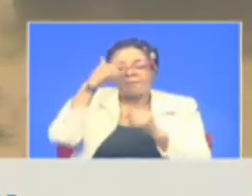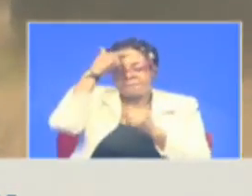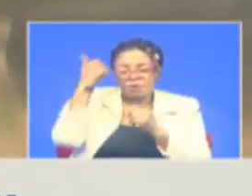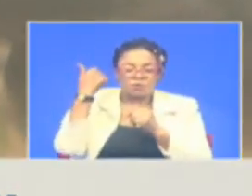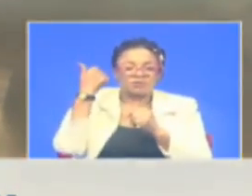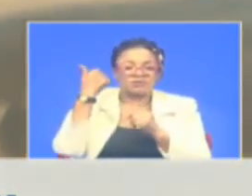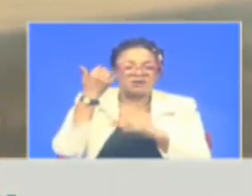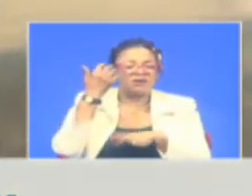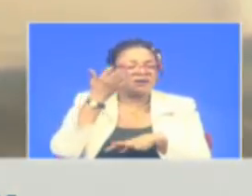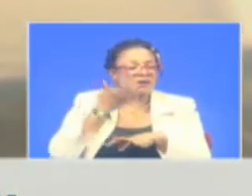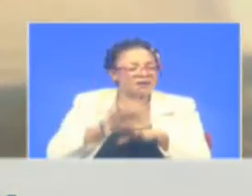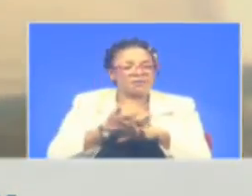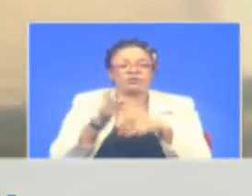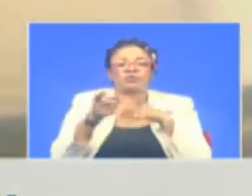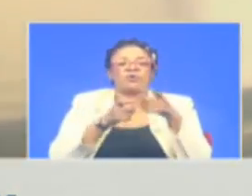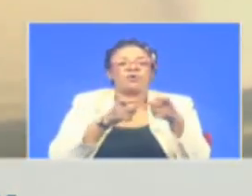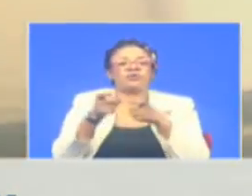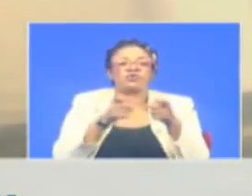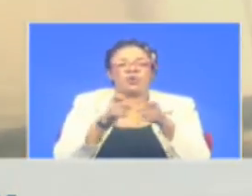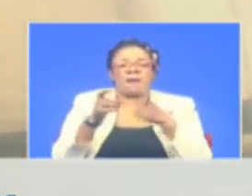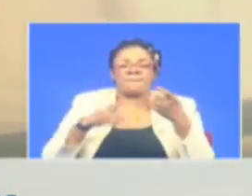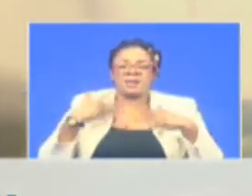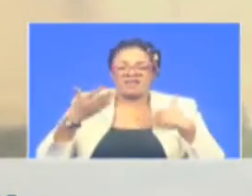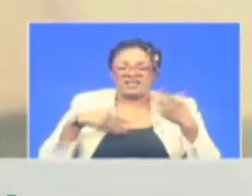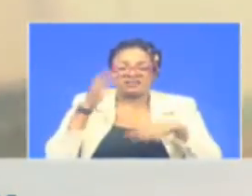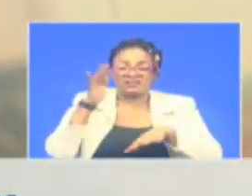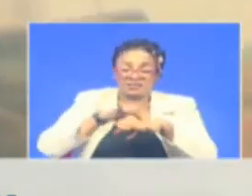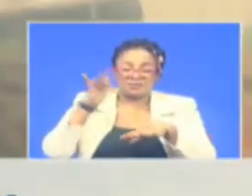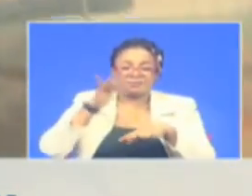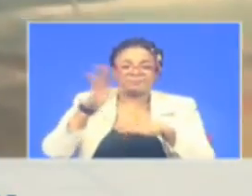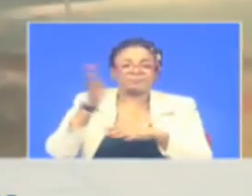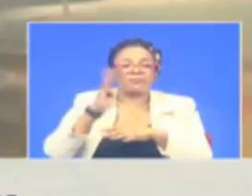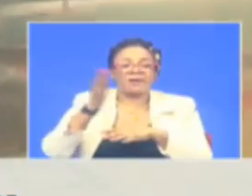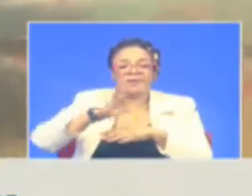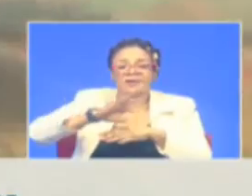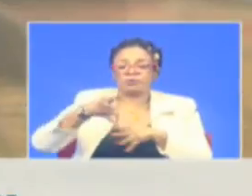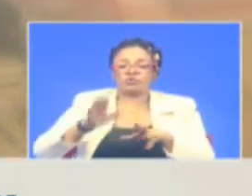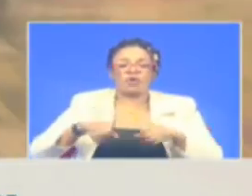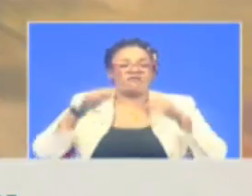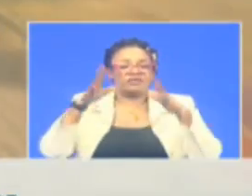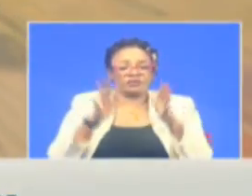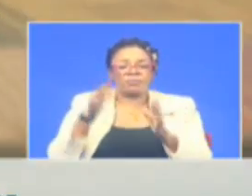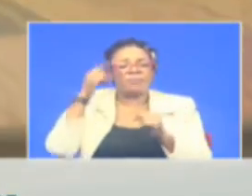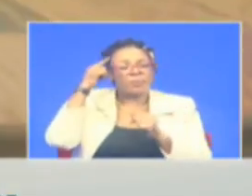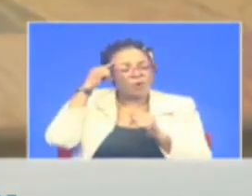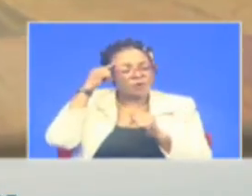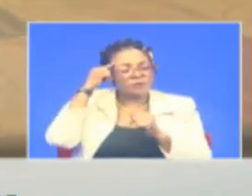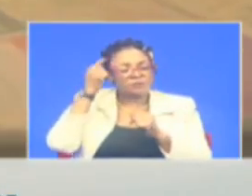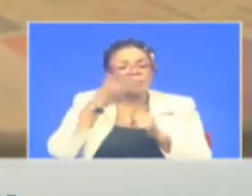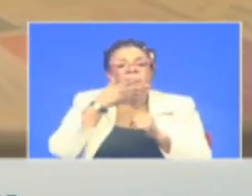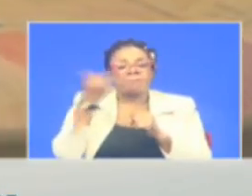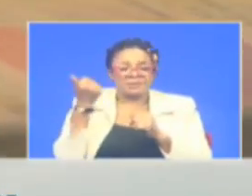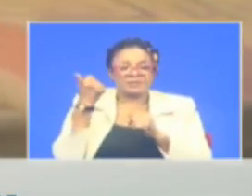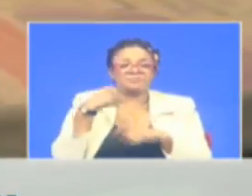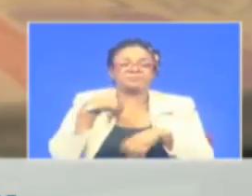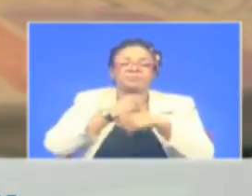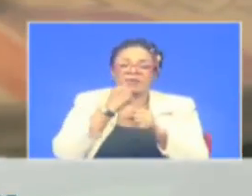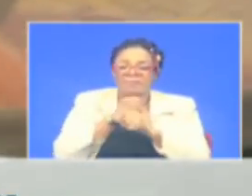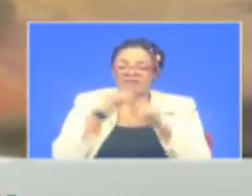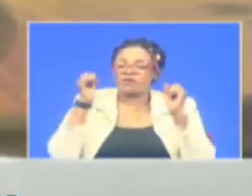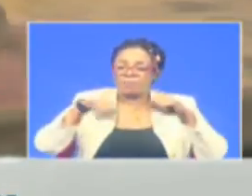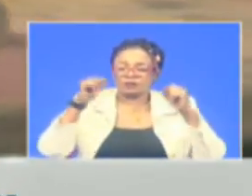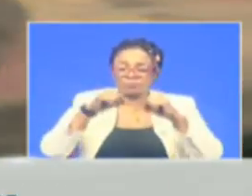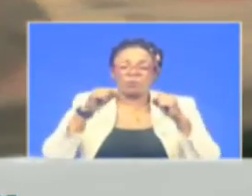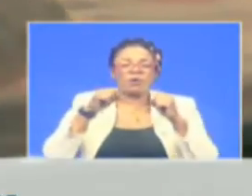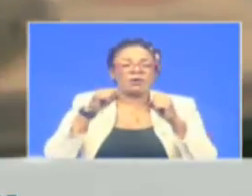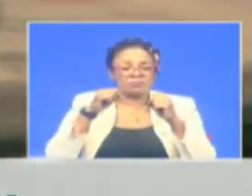to control the behavior of snakes, Baringo County officials believe it to be wise to prepare for possible attack from the